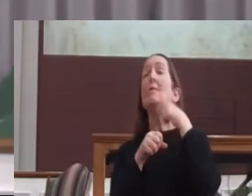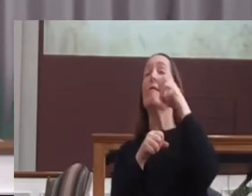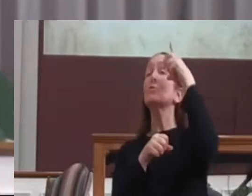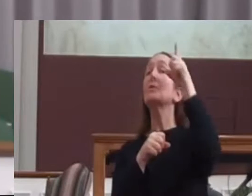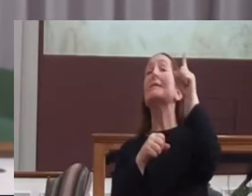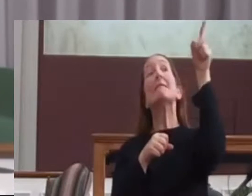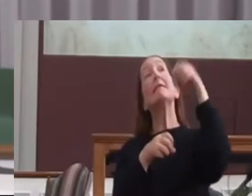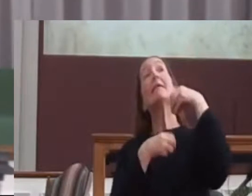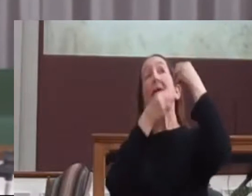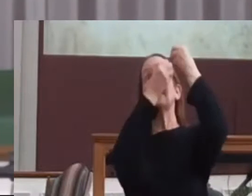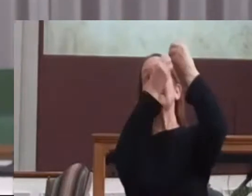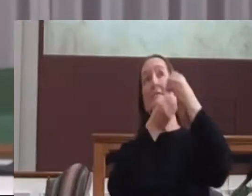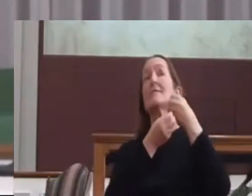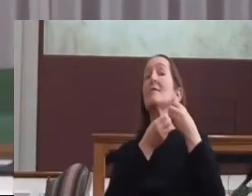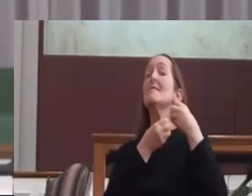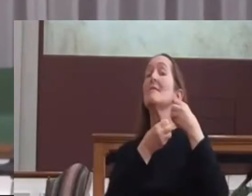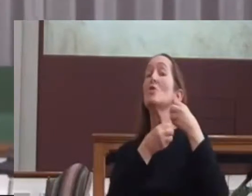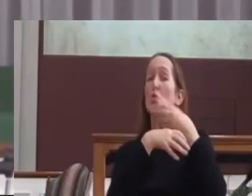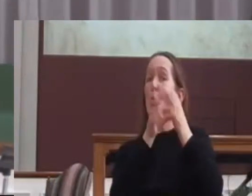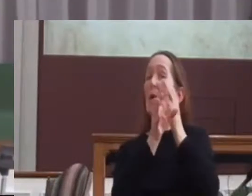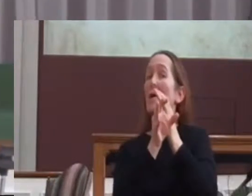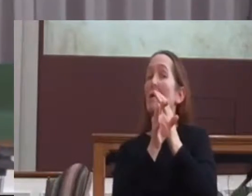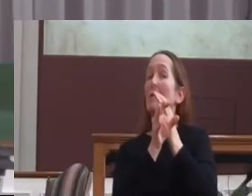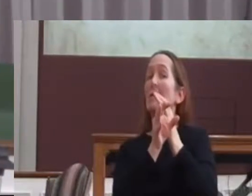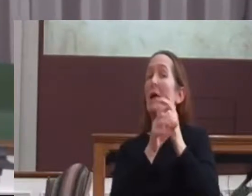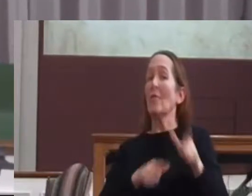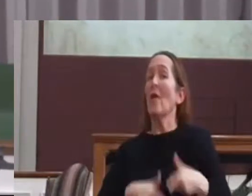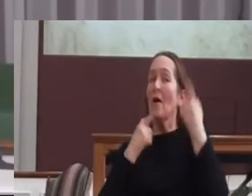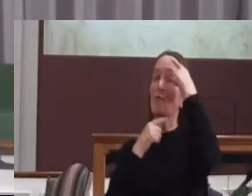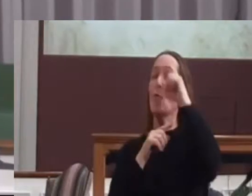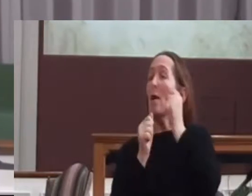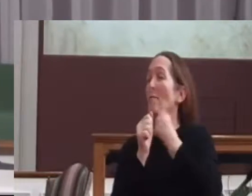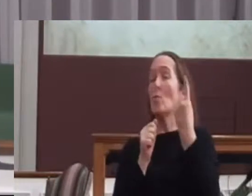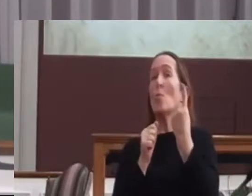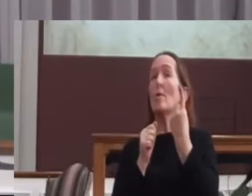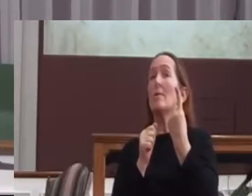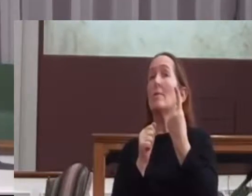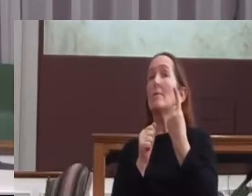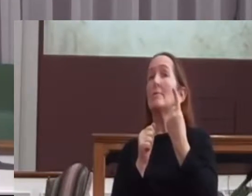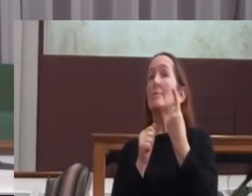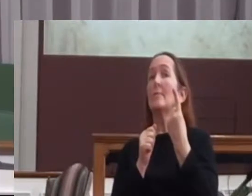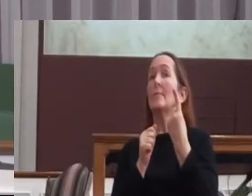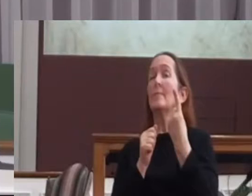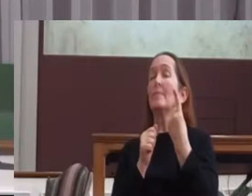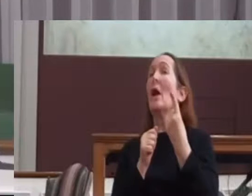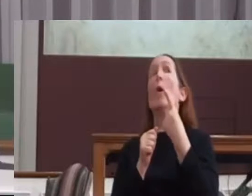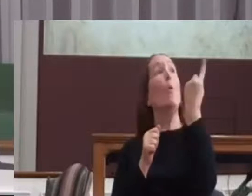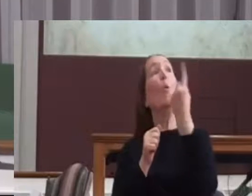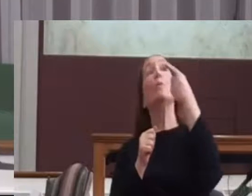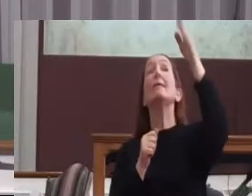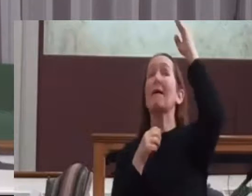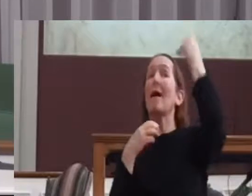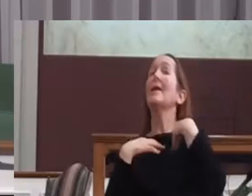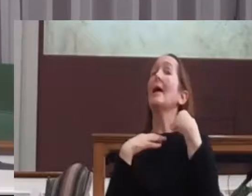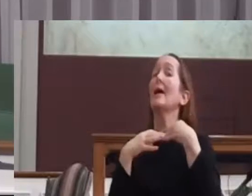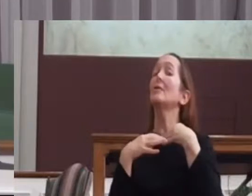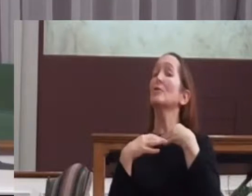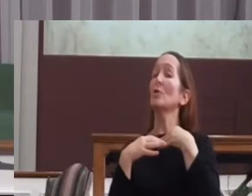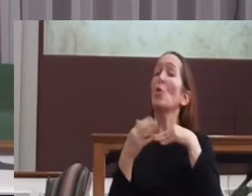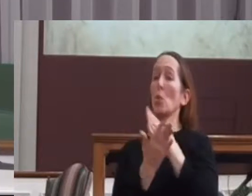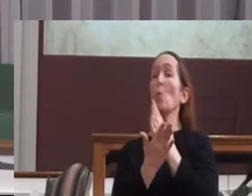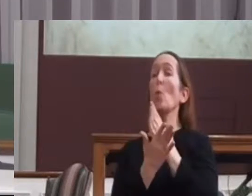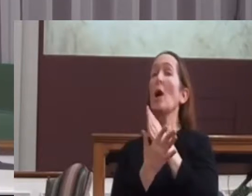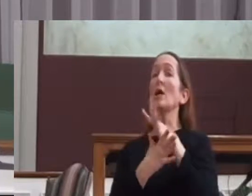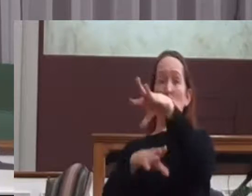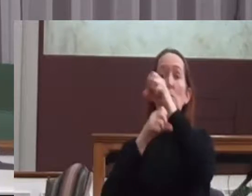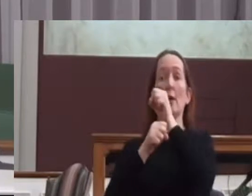We must realize that God has given life to everyone who has it. And unless God has ordained it to be taken away,